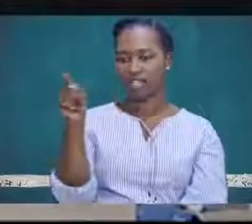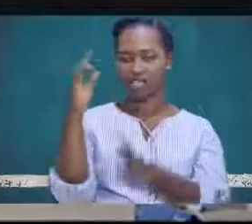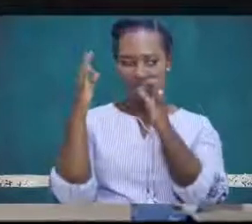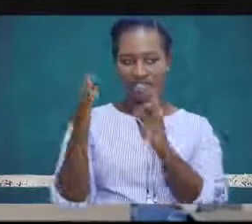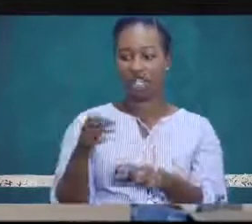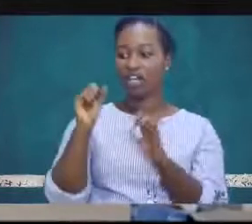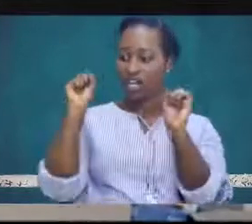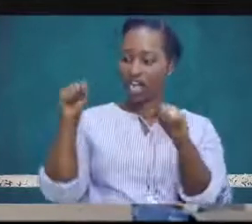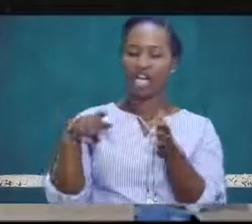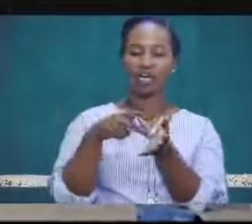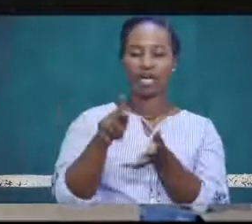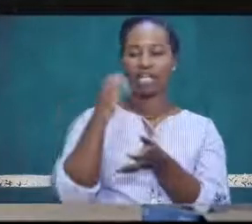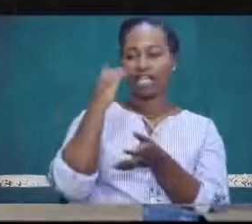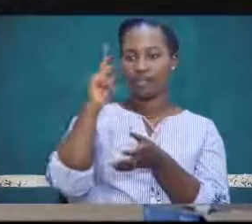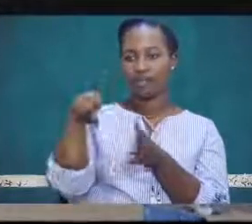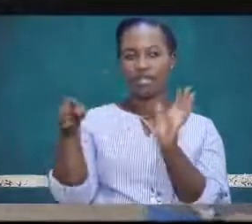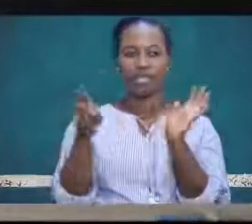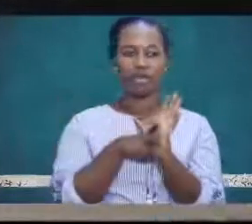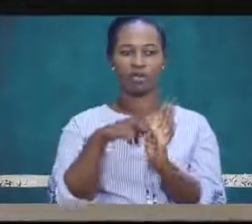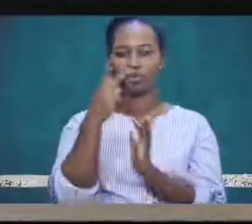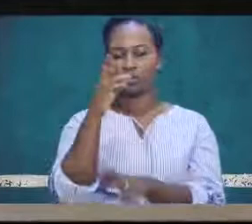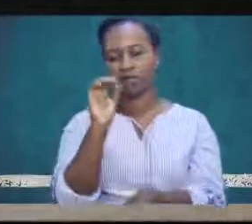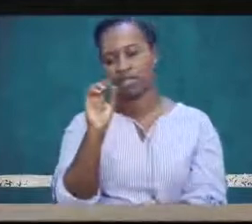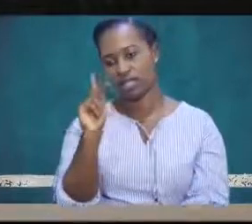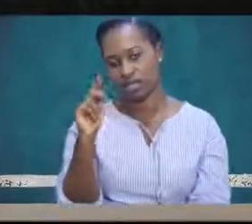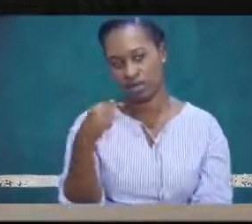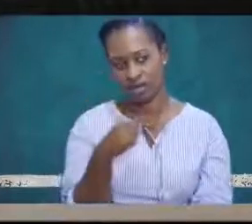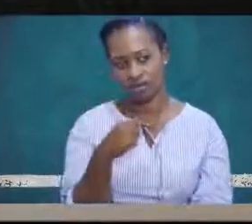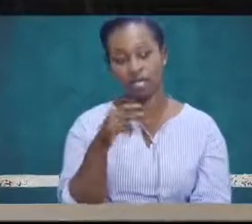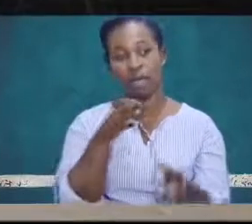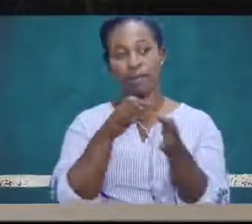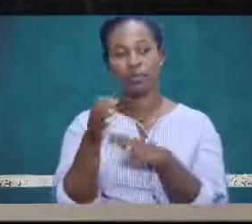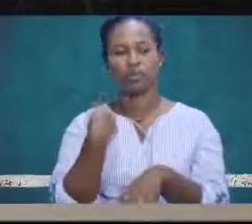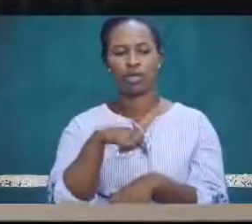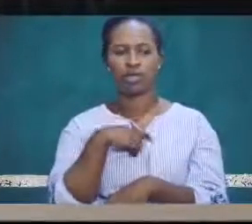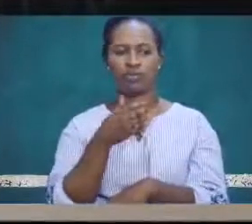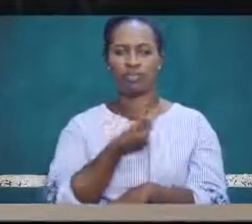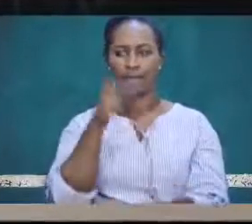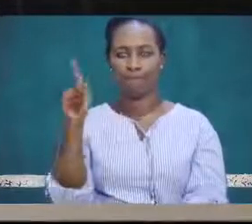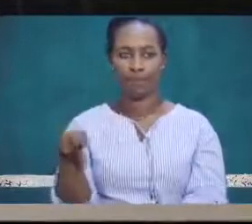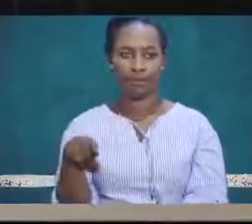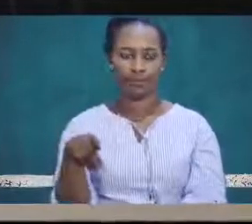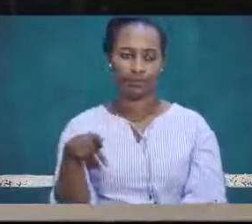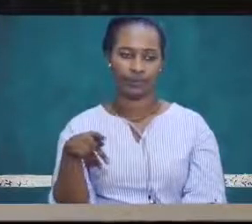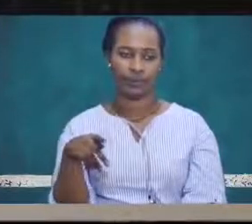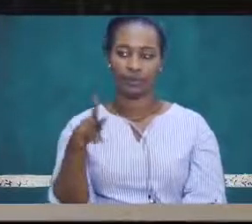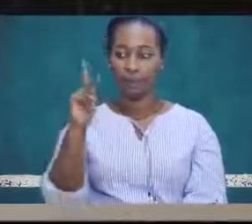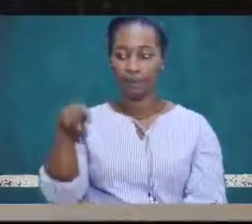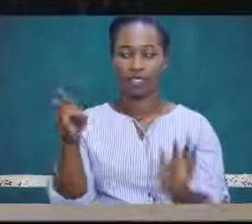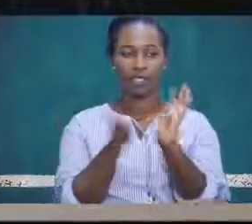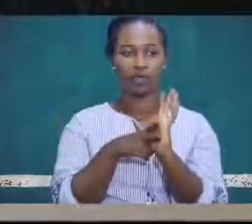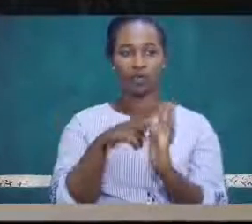one buy if price was 20 kilograms? Meaning that we have our price. They have given us our price as